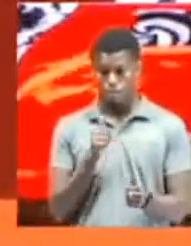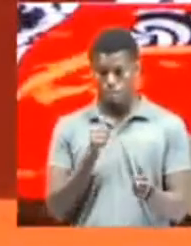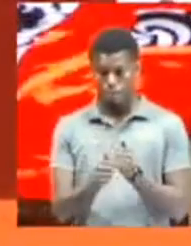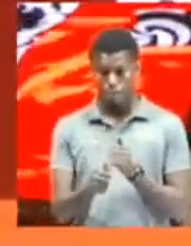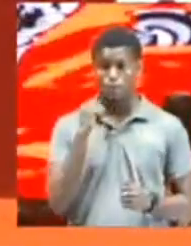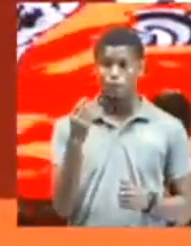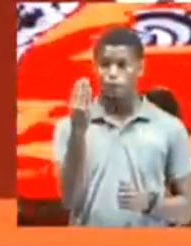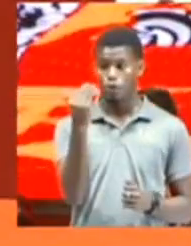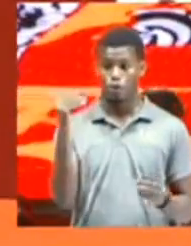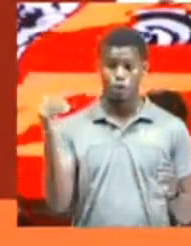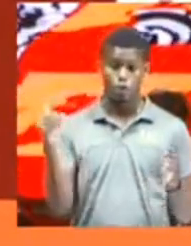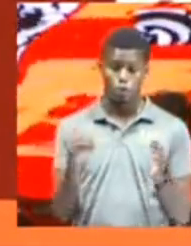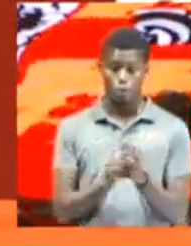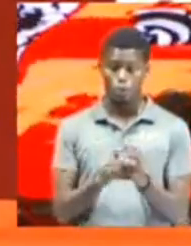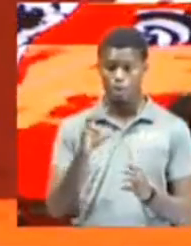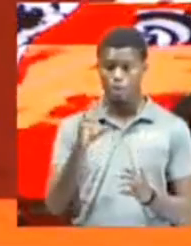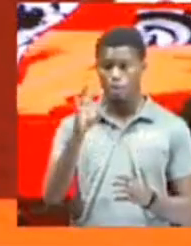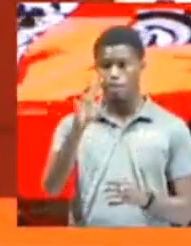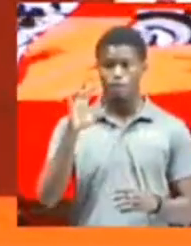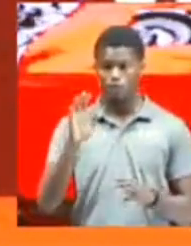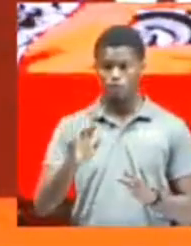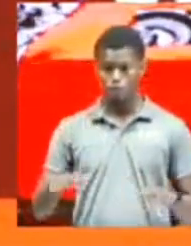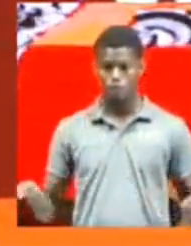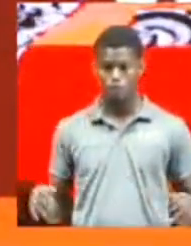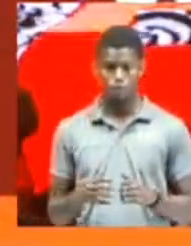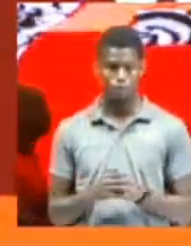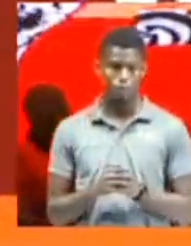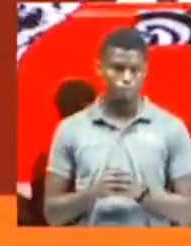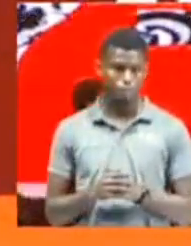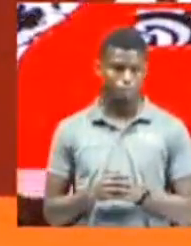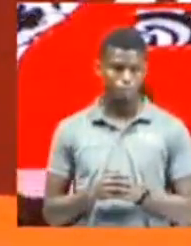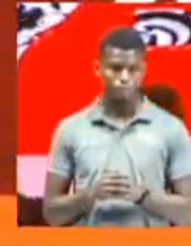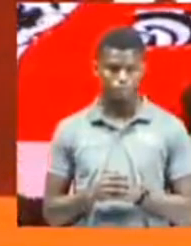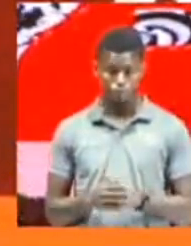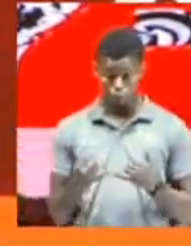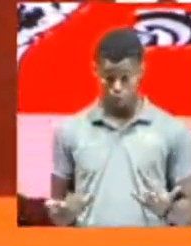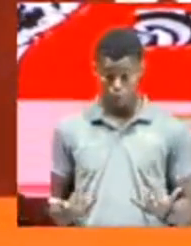14,700 children. Currently is